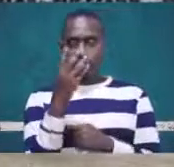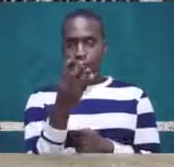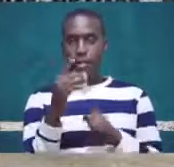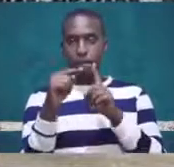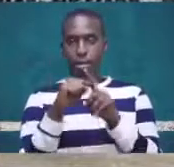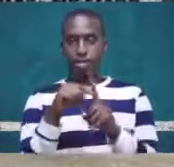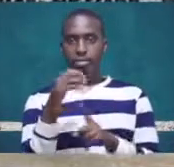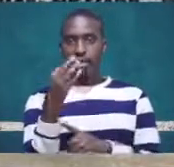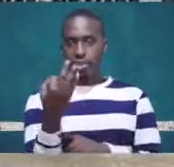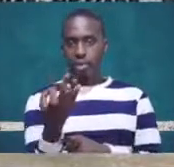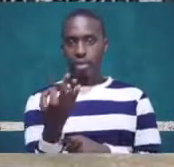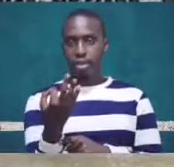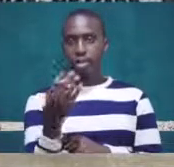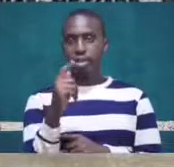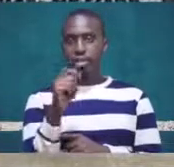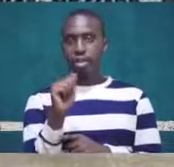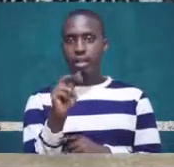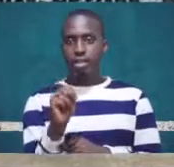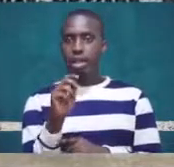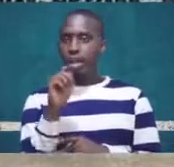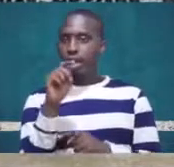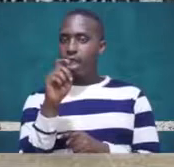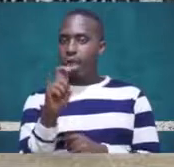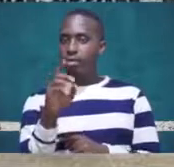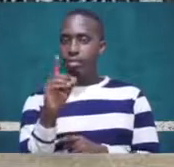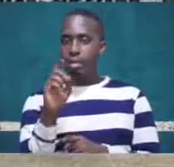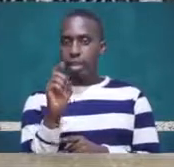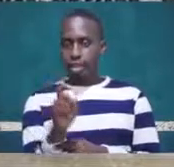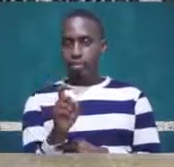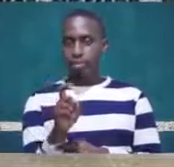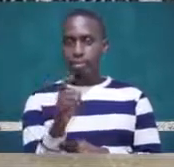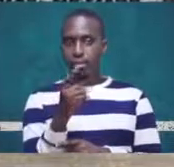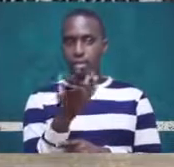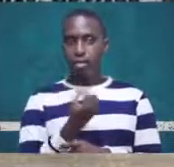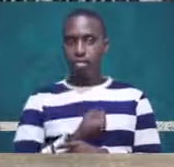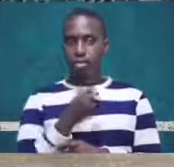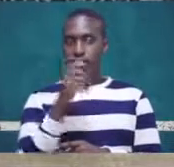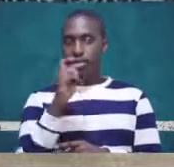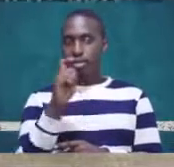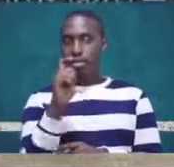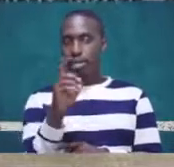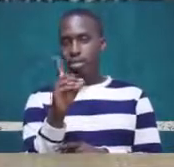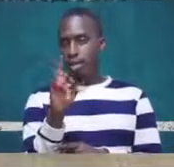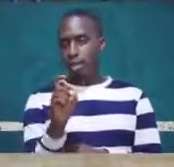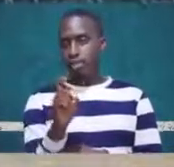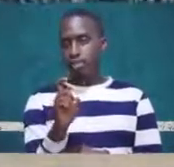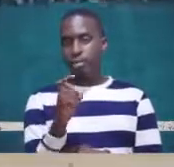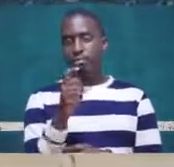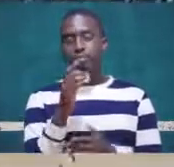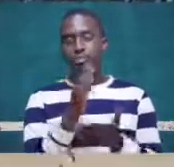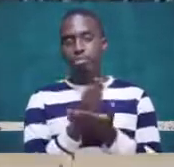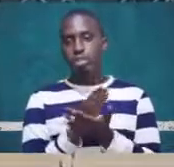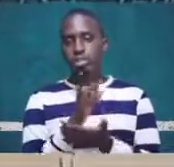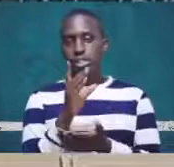plus 3 tangent of x dx, here we have a dx, this is equal